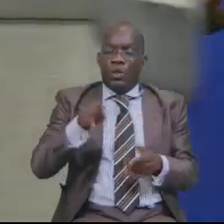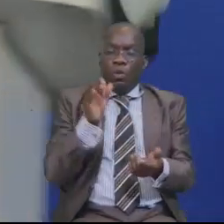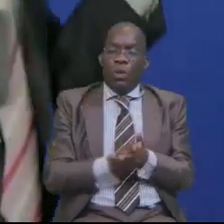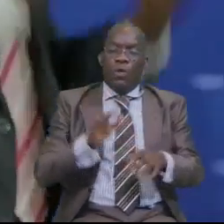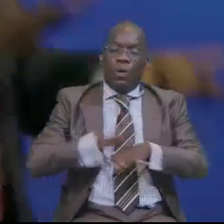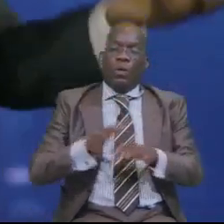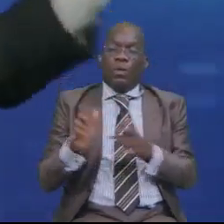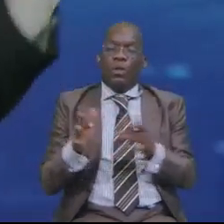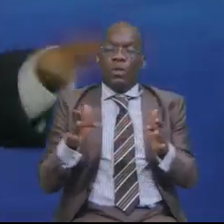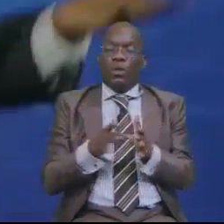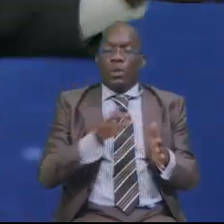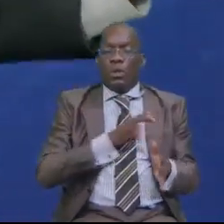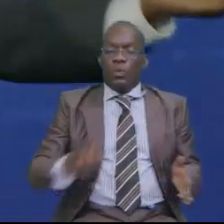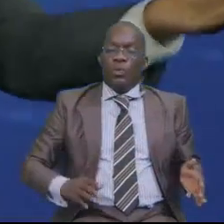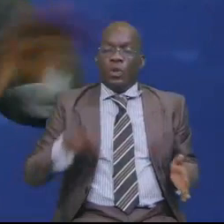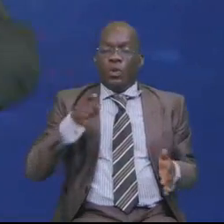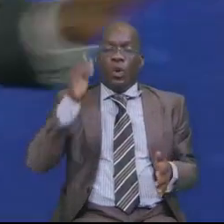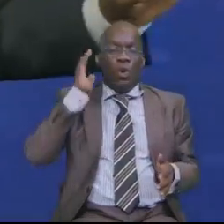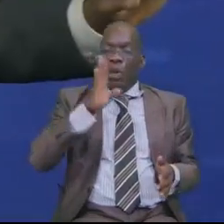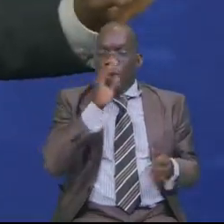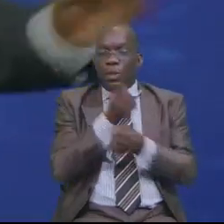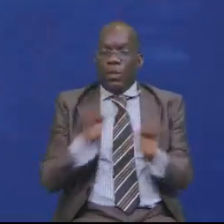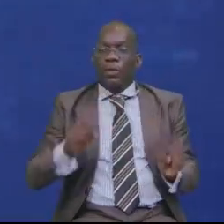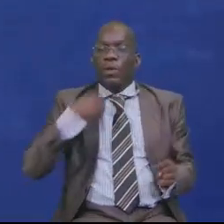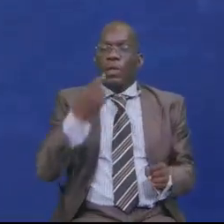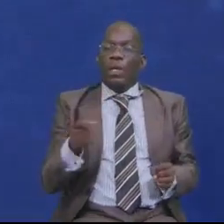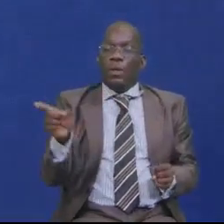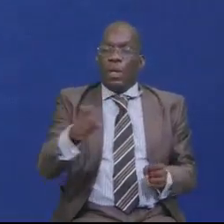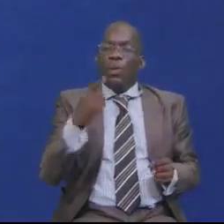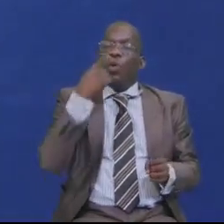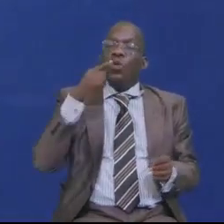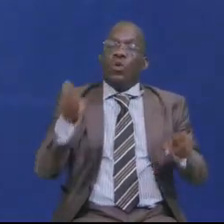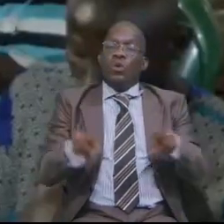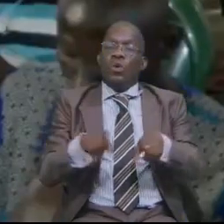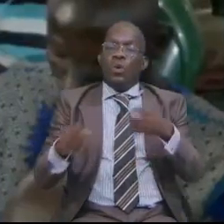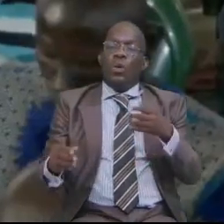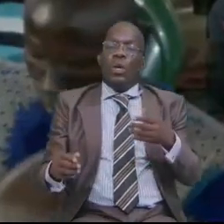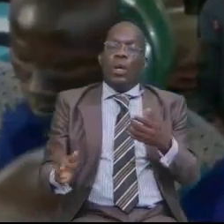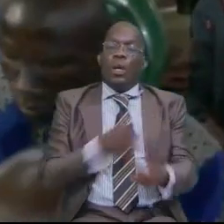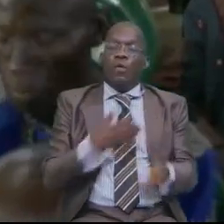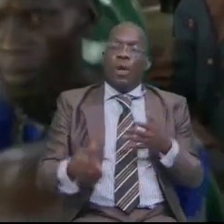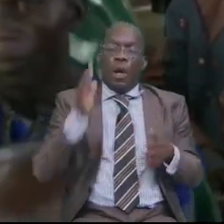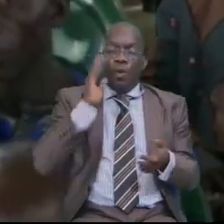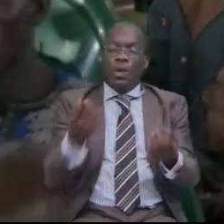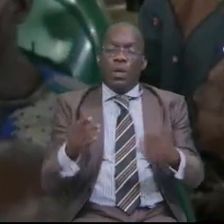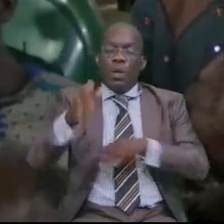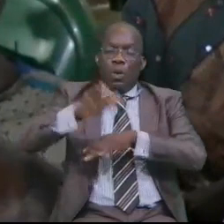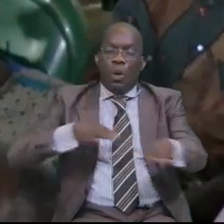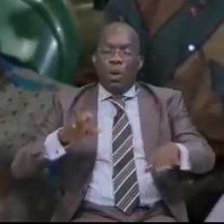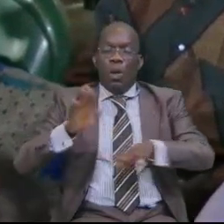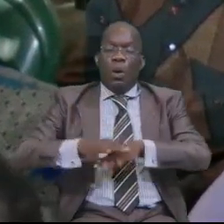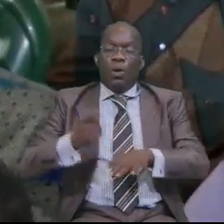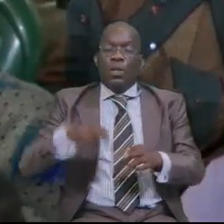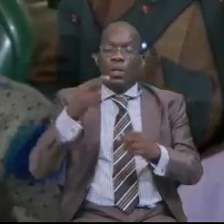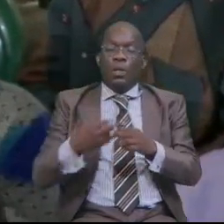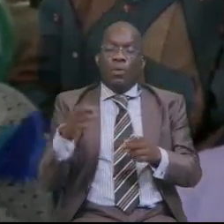you will be saved. Tell them, whosoever shall call on the name of the Lord